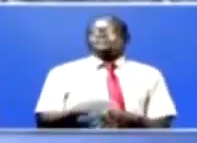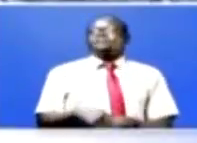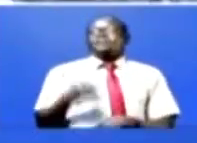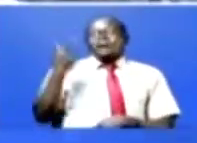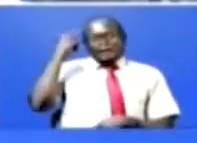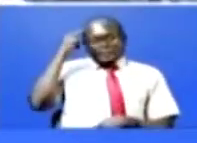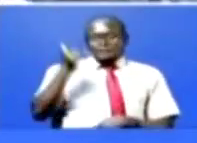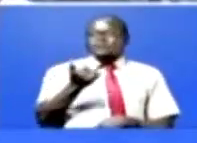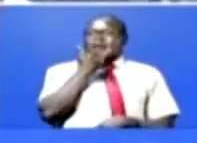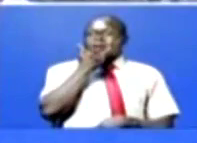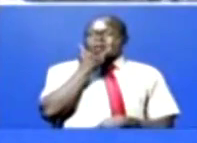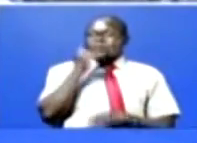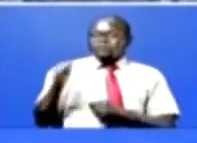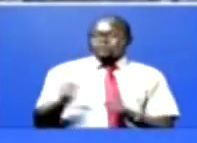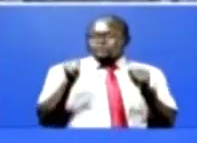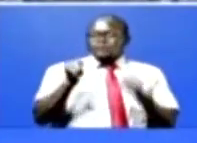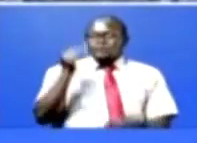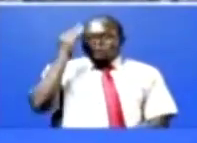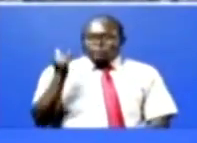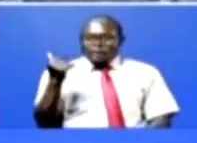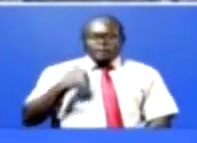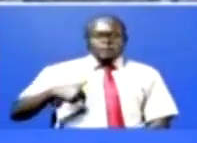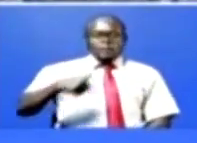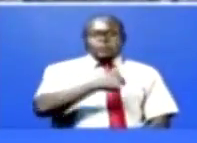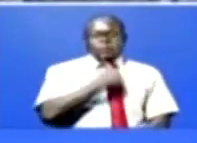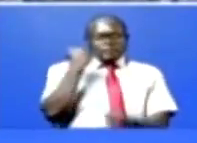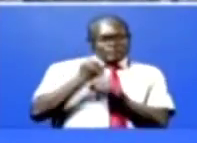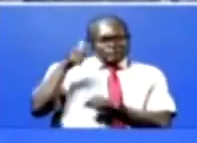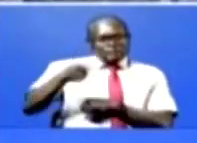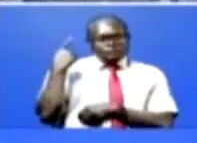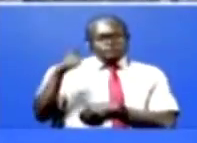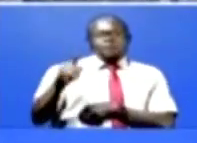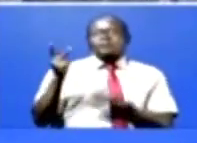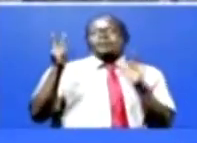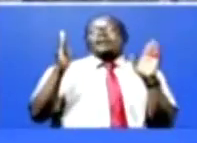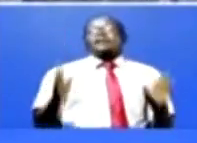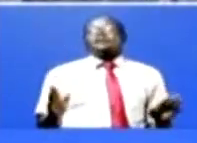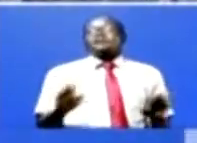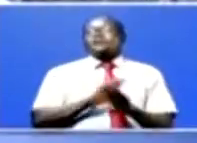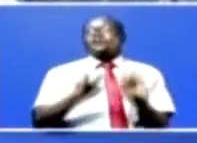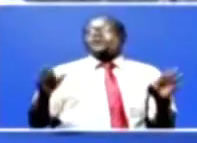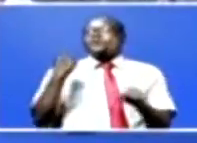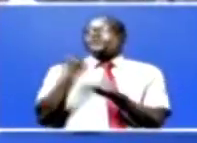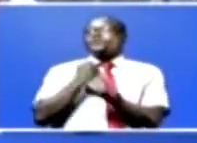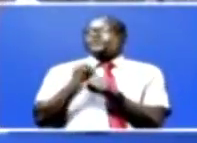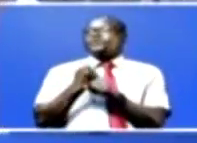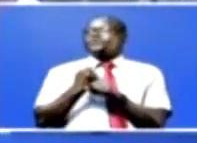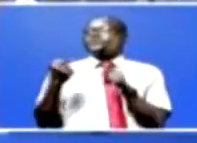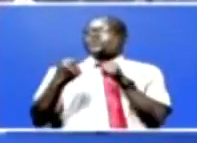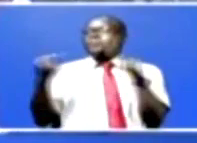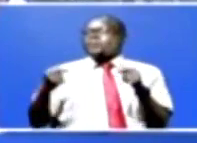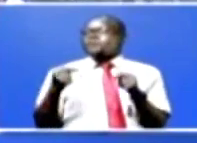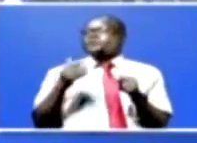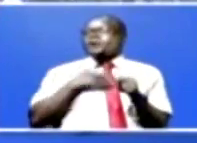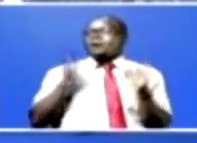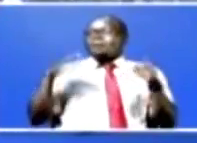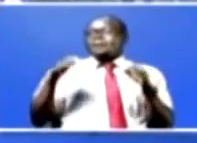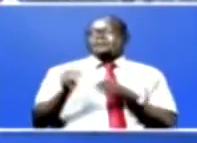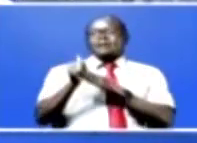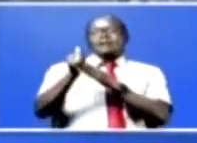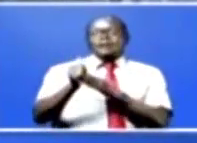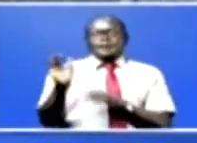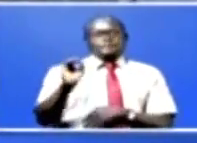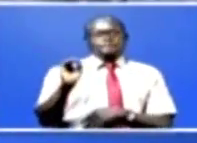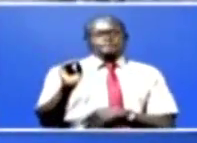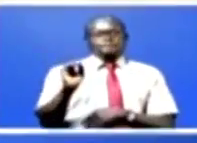wrong strategy, because we did this for the interest of our people. We did not do this to rebel our party leader's position or the